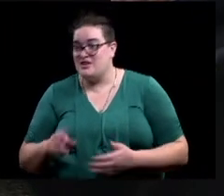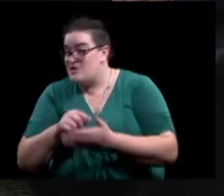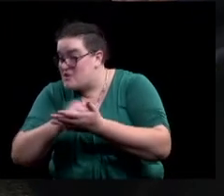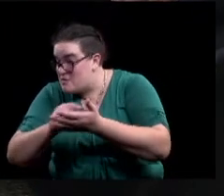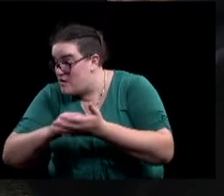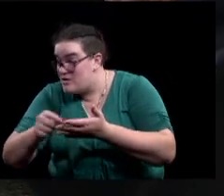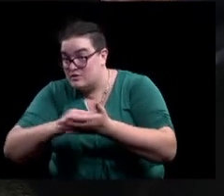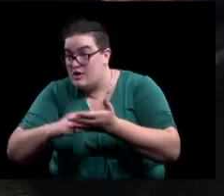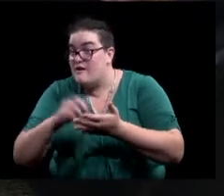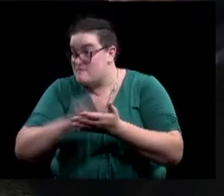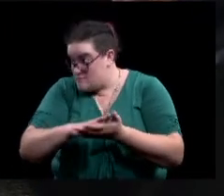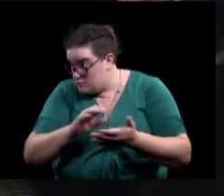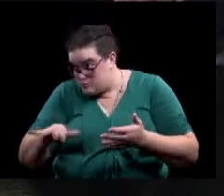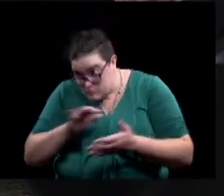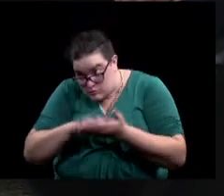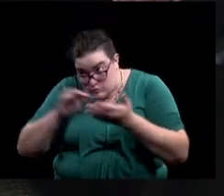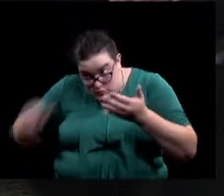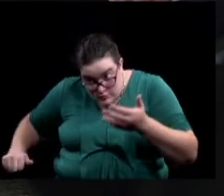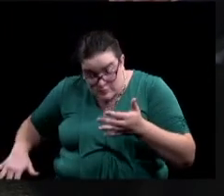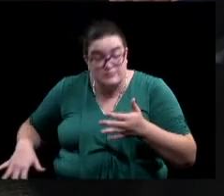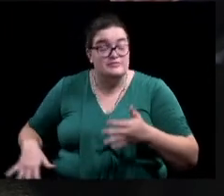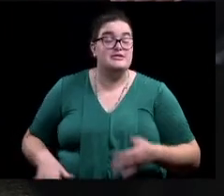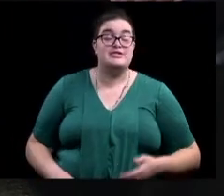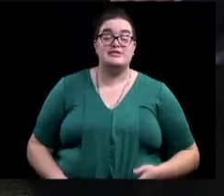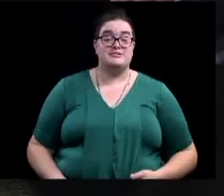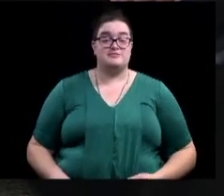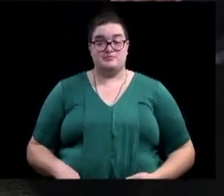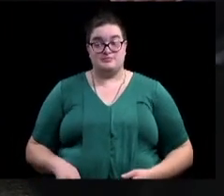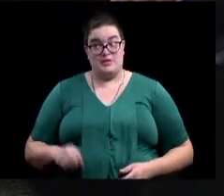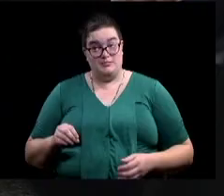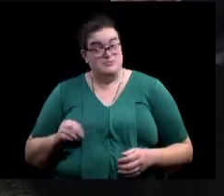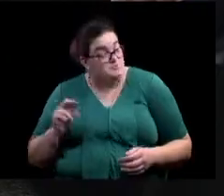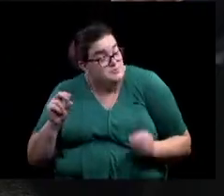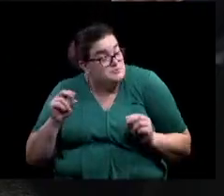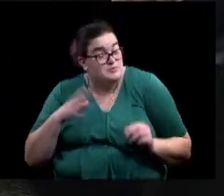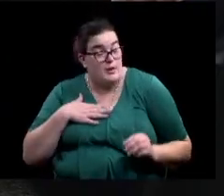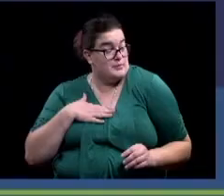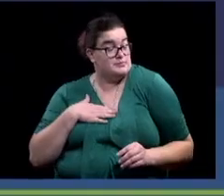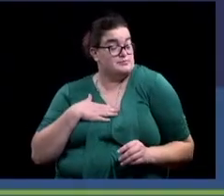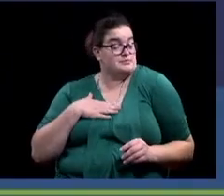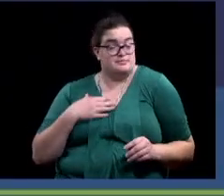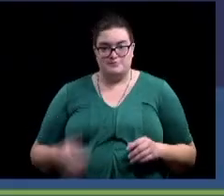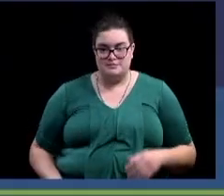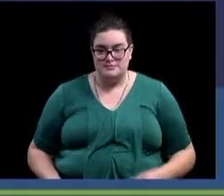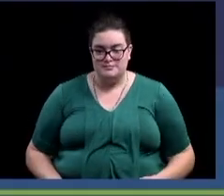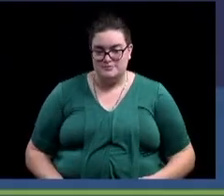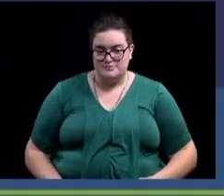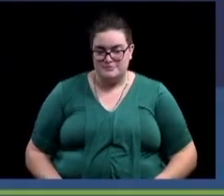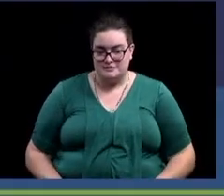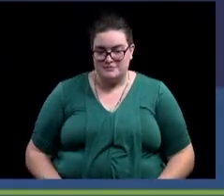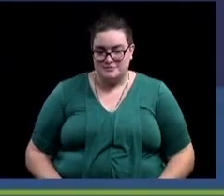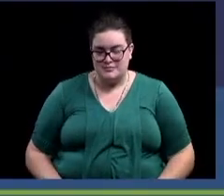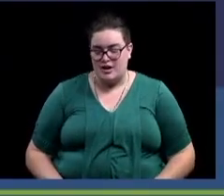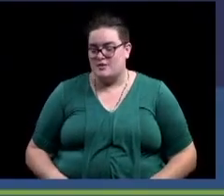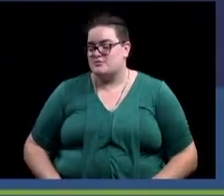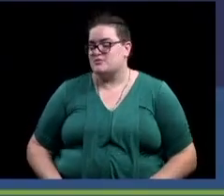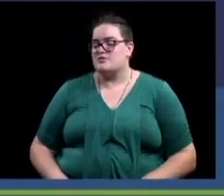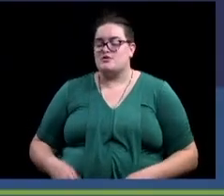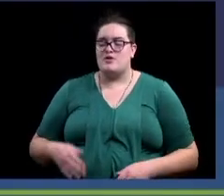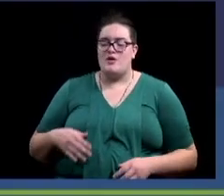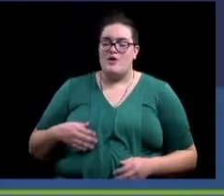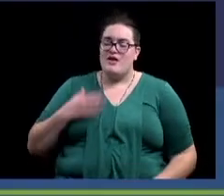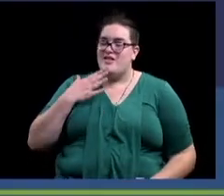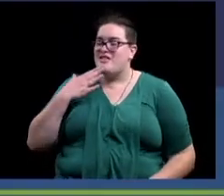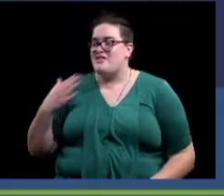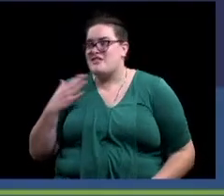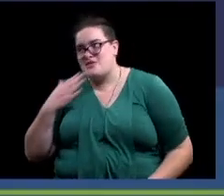just remember about that. Hey, I'm so thankful for our force and you, Chief. I